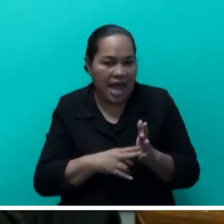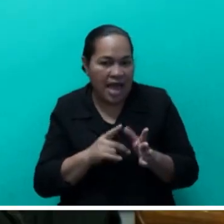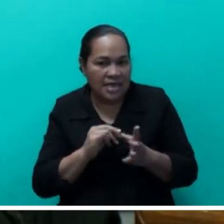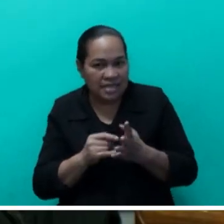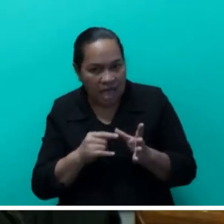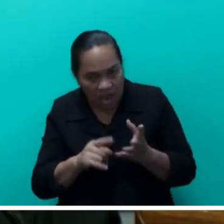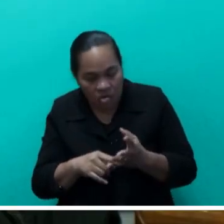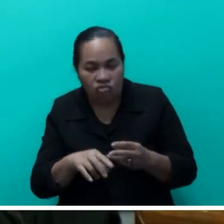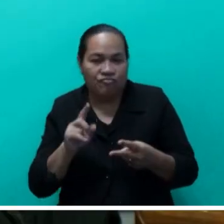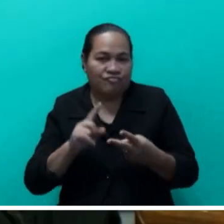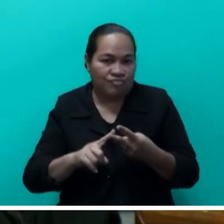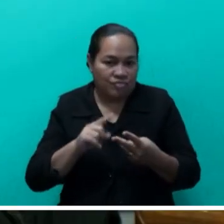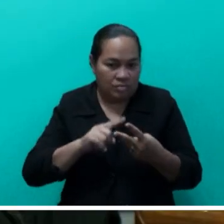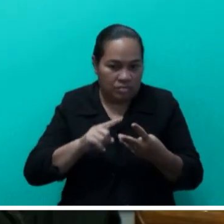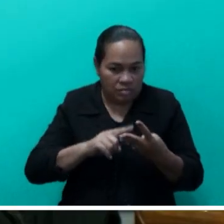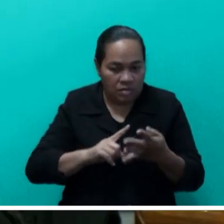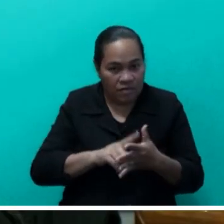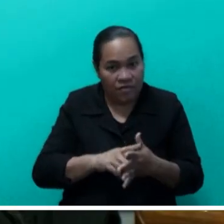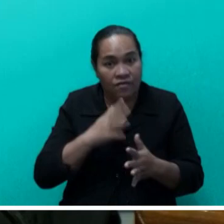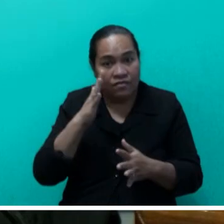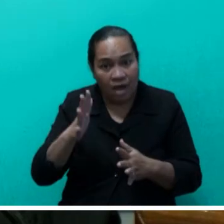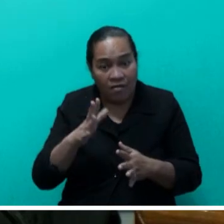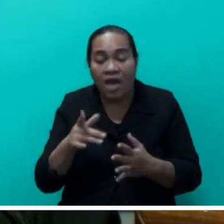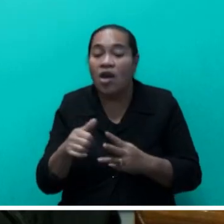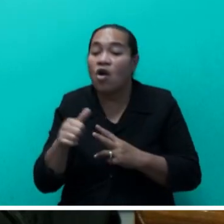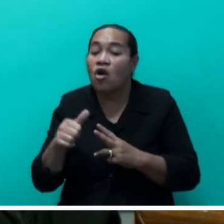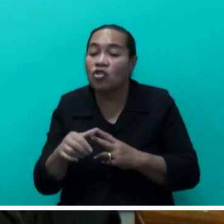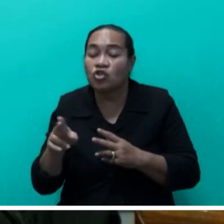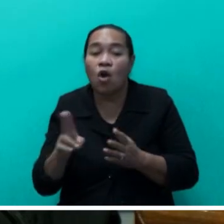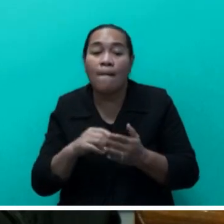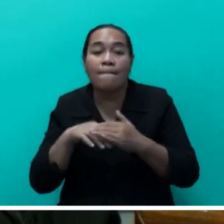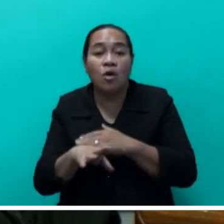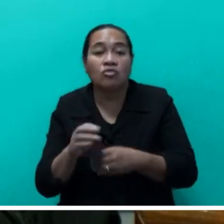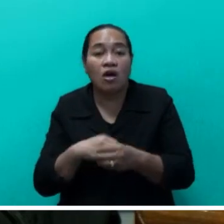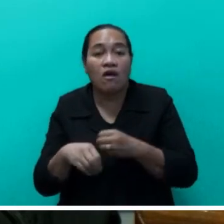and Abanga, along with key institutions including the Nassau Post Office,